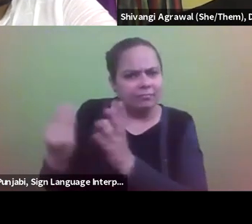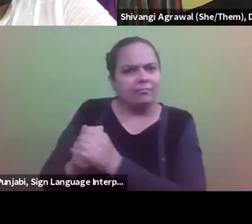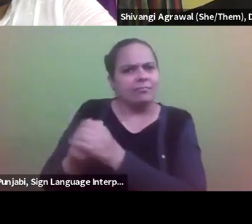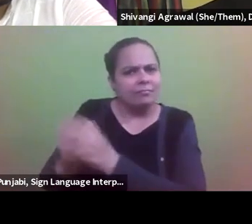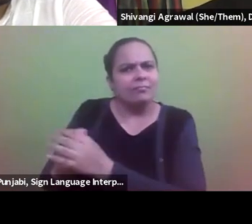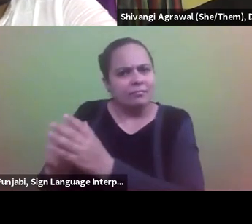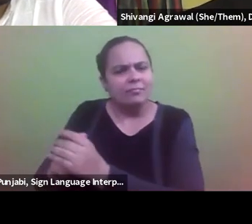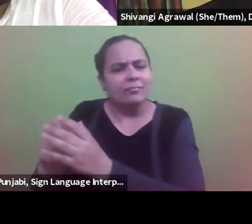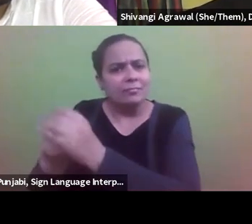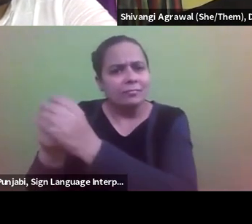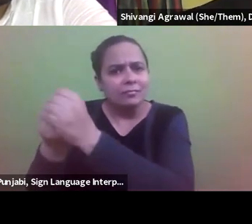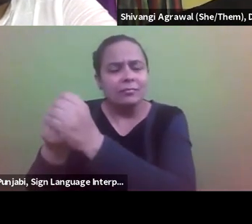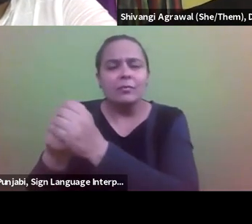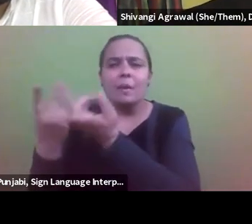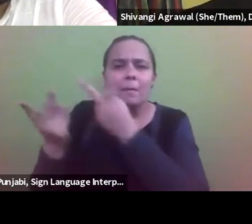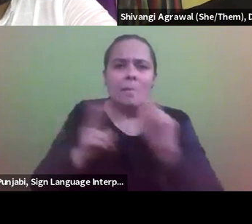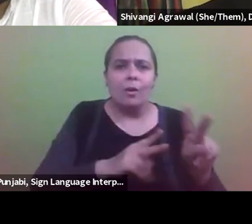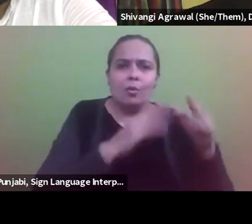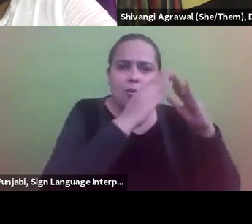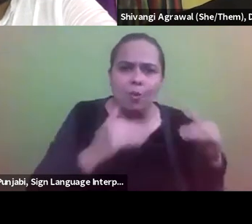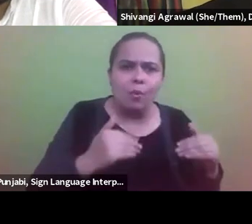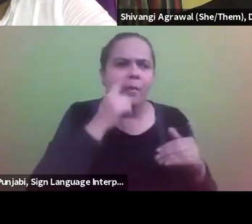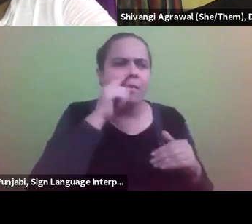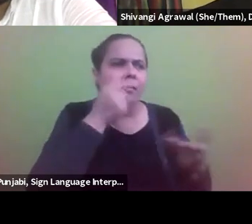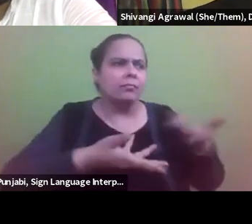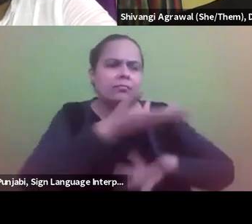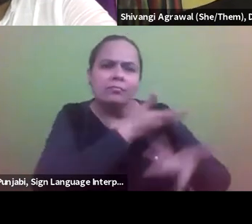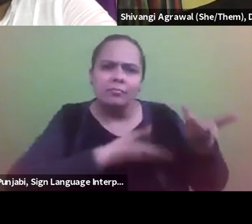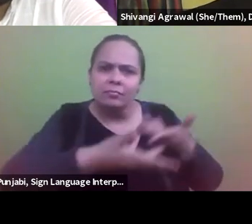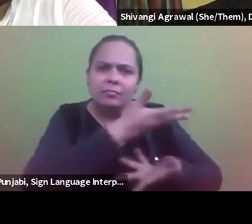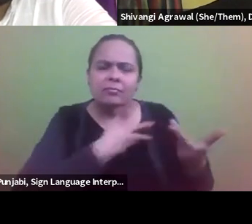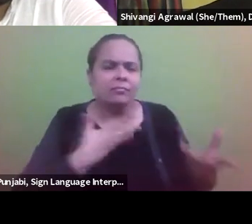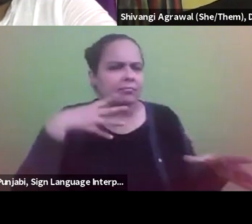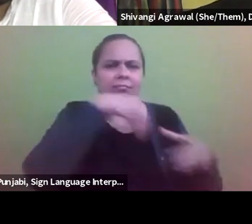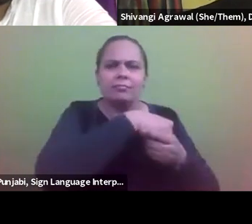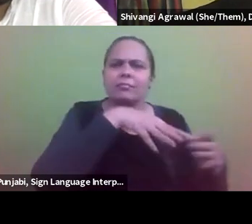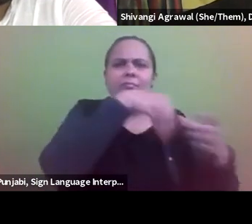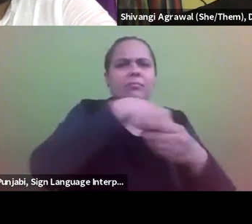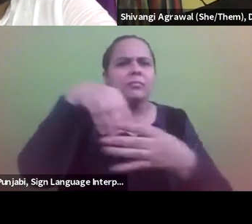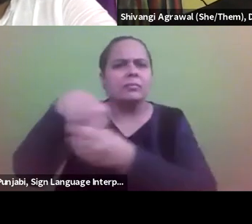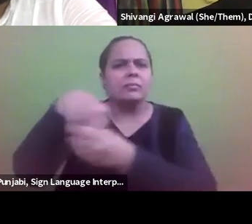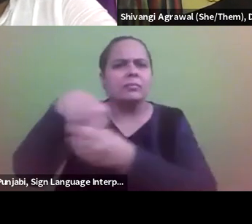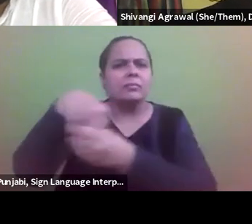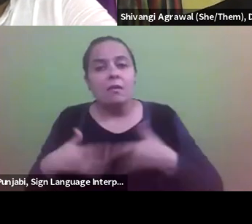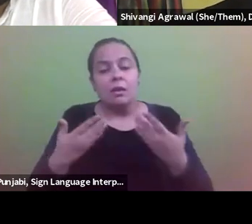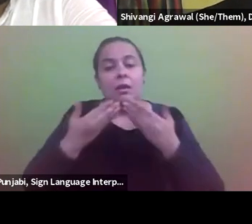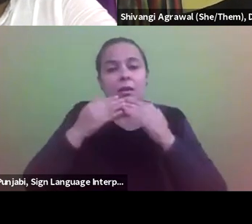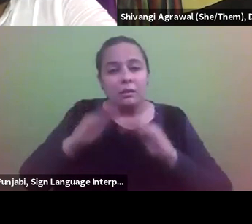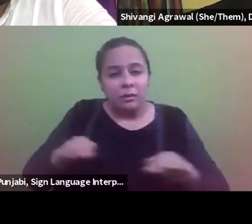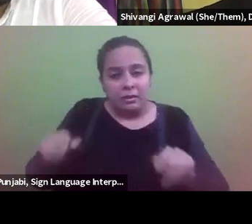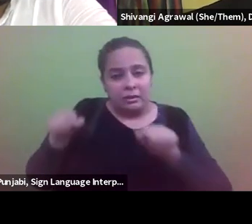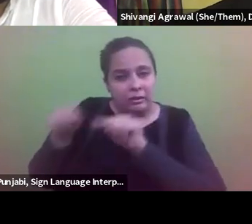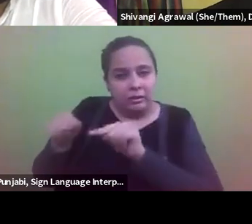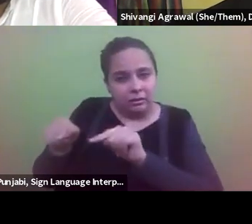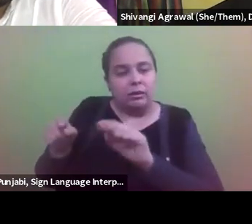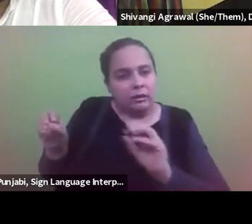to our homes, and we're talking to our parents. And I think it's important that it starts from there, and that